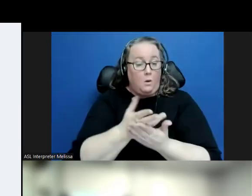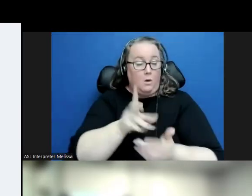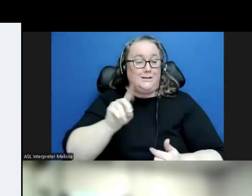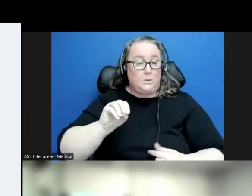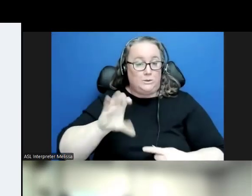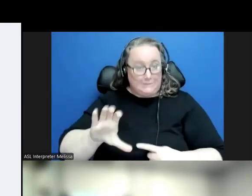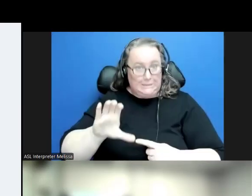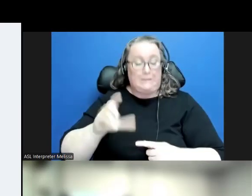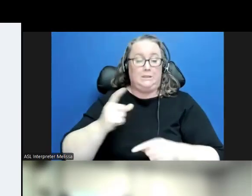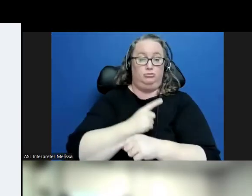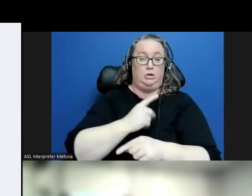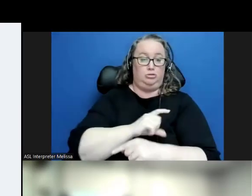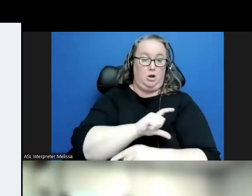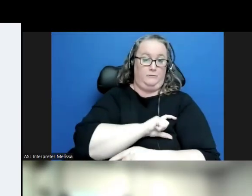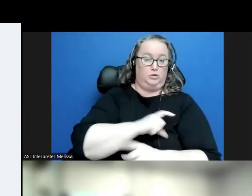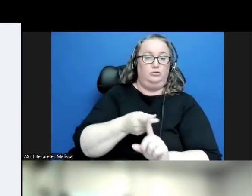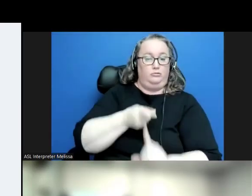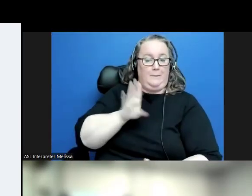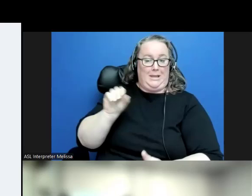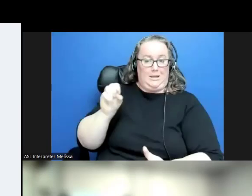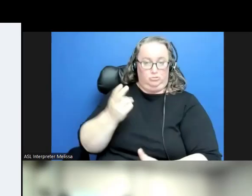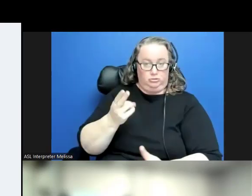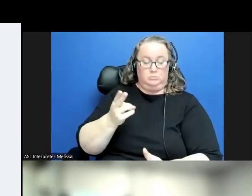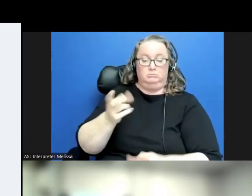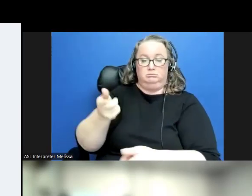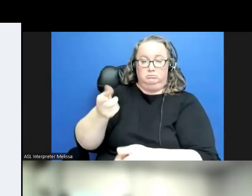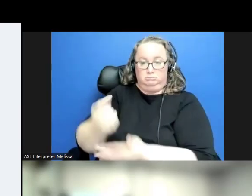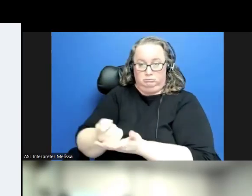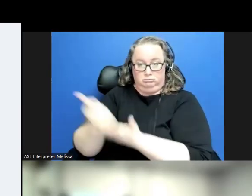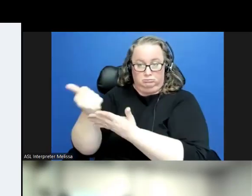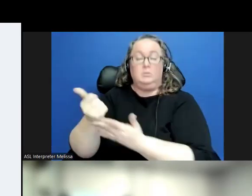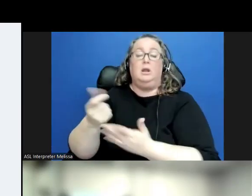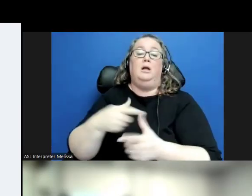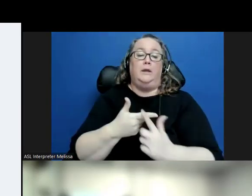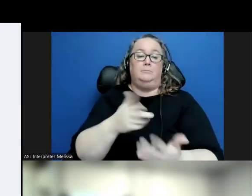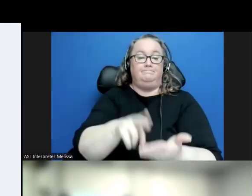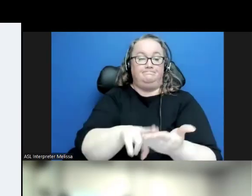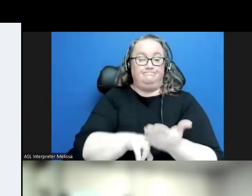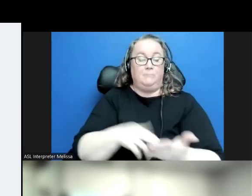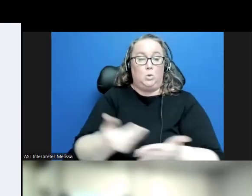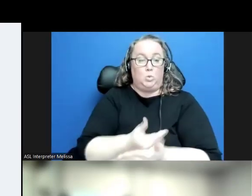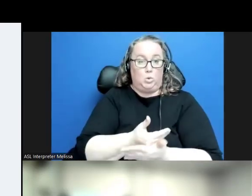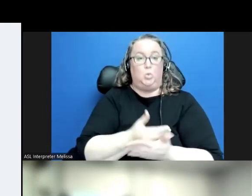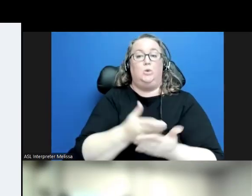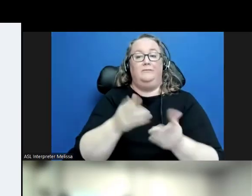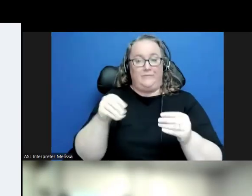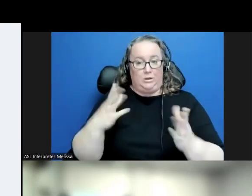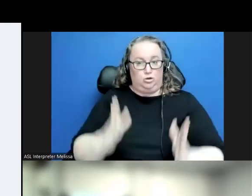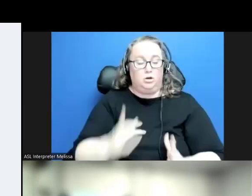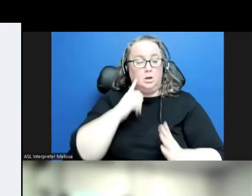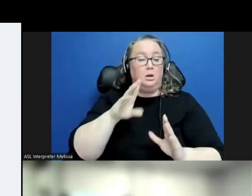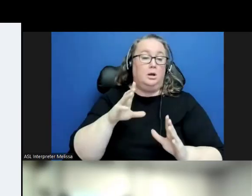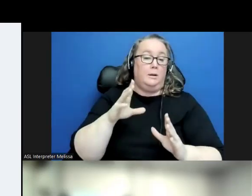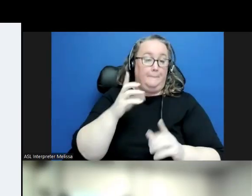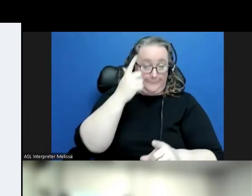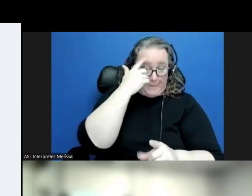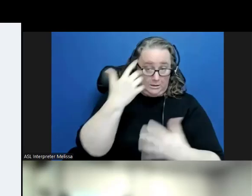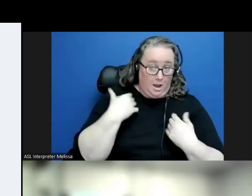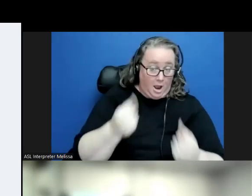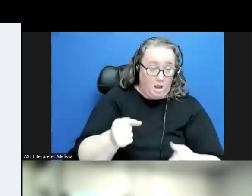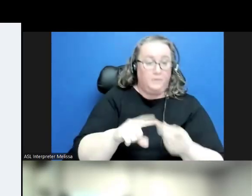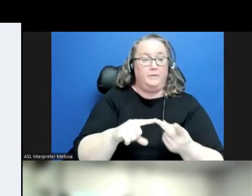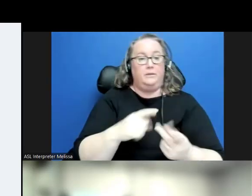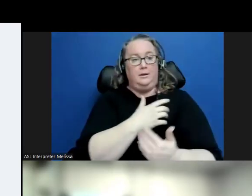correctional officers from Bridgewater and engaged with a new contracted vendor to provide mental health, medical care, and